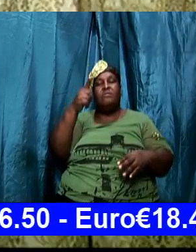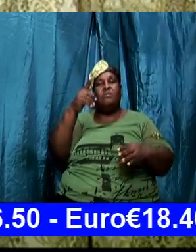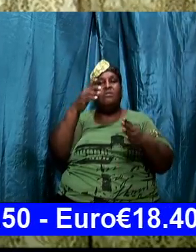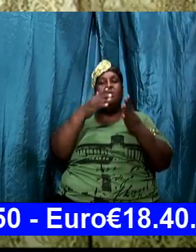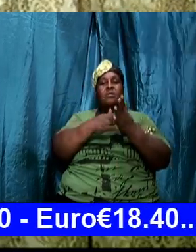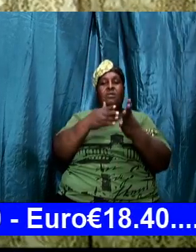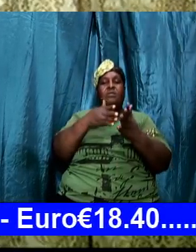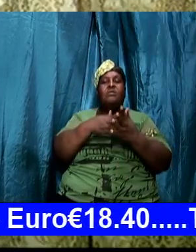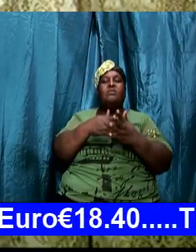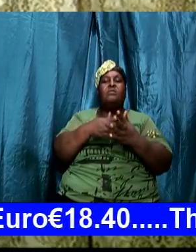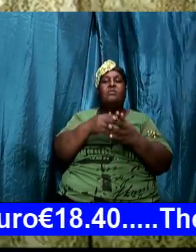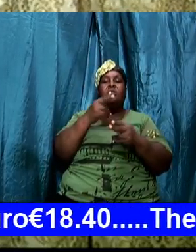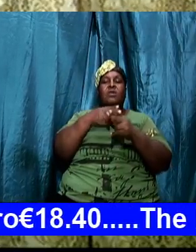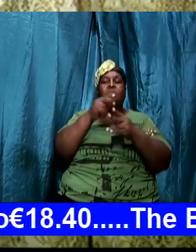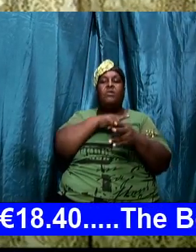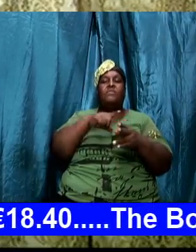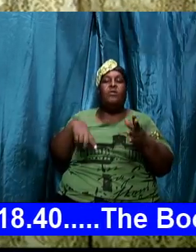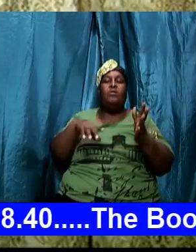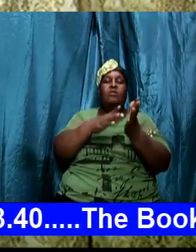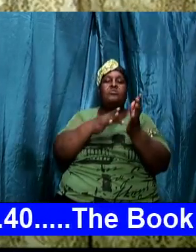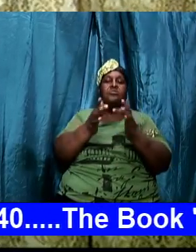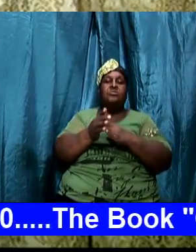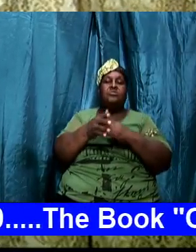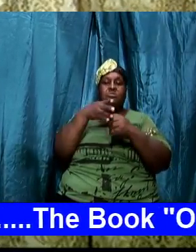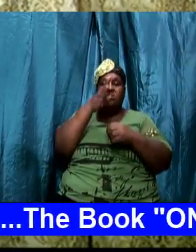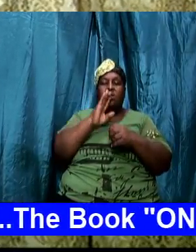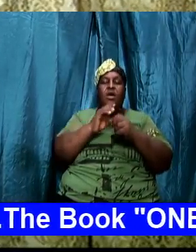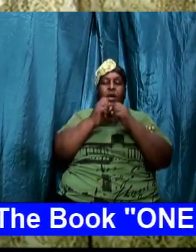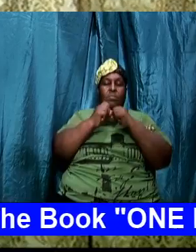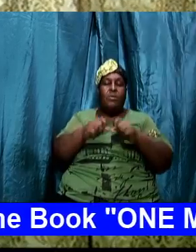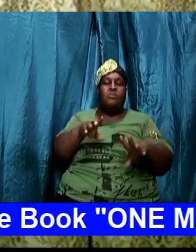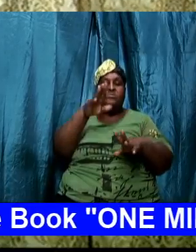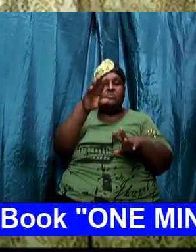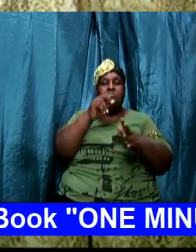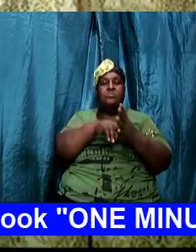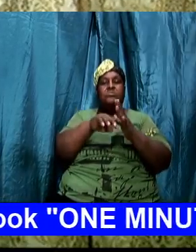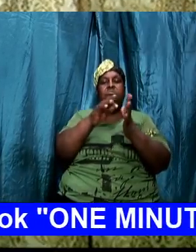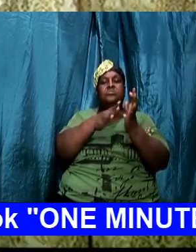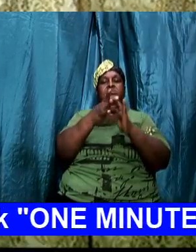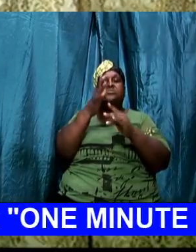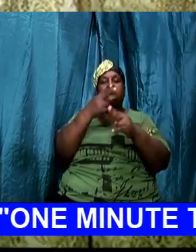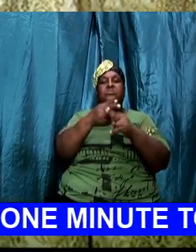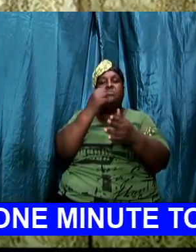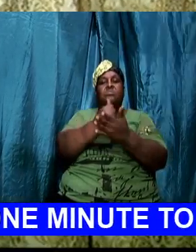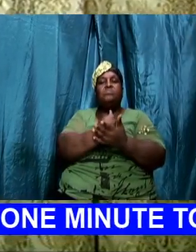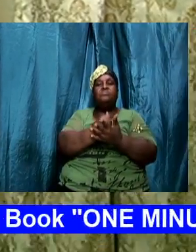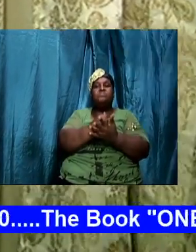in the name of the Lord Jesus. God bless you in Jesus' name. Praise God.